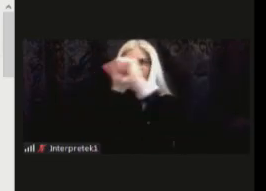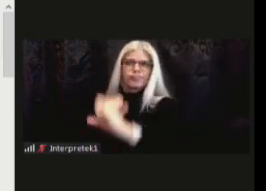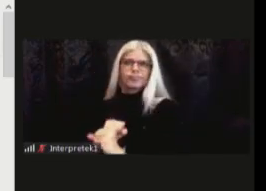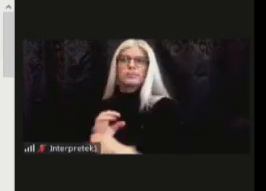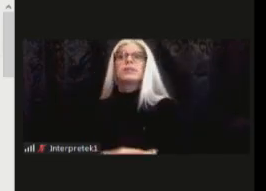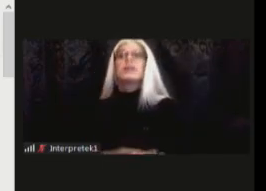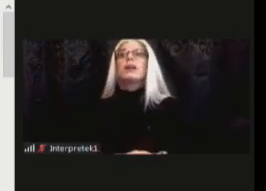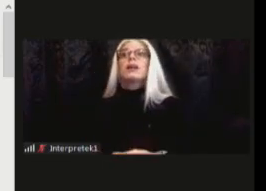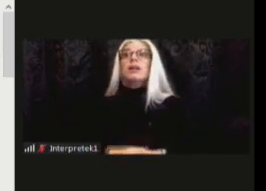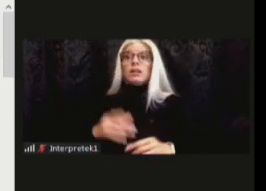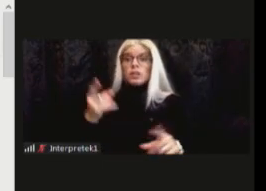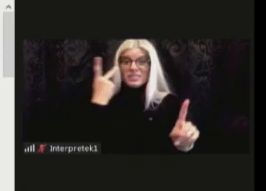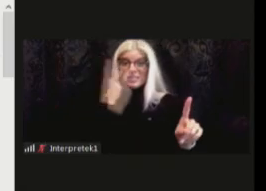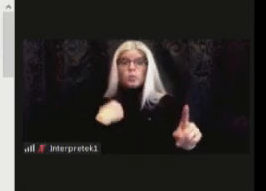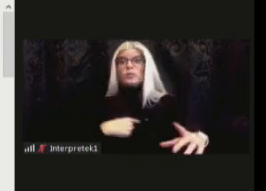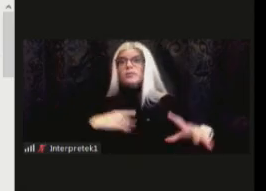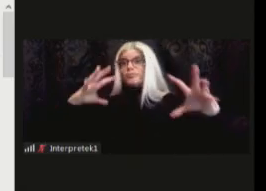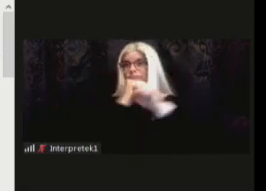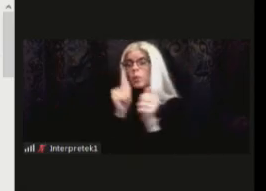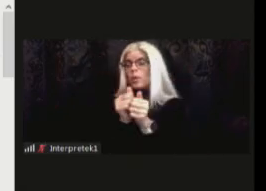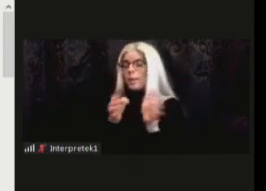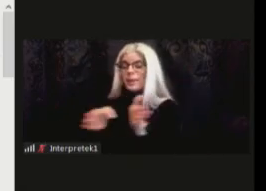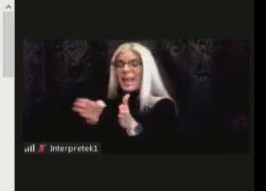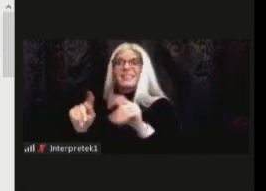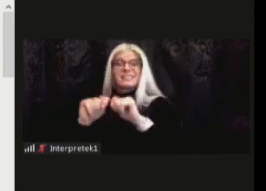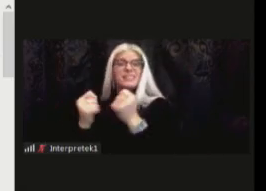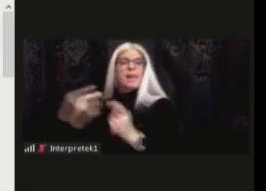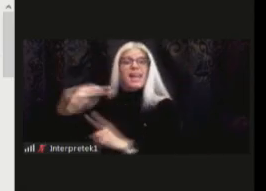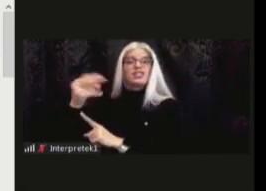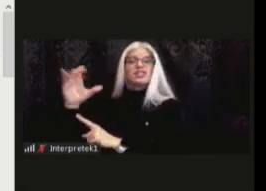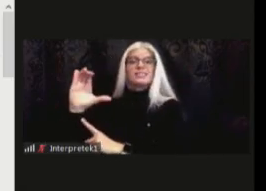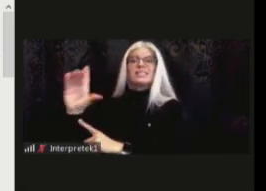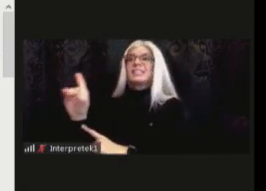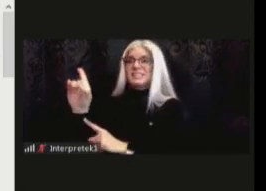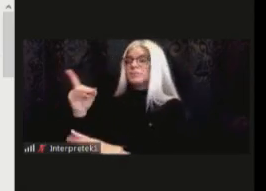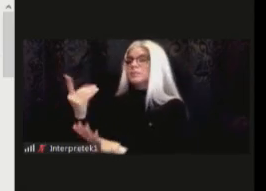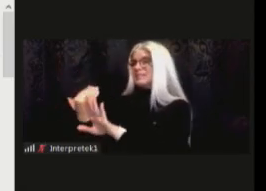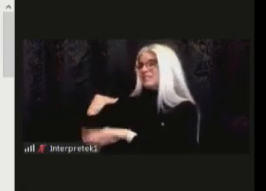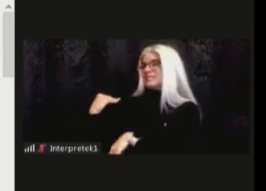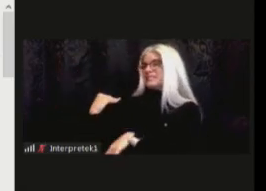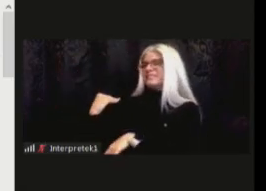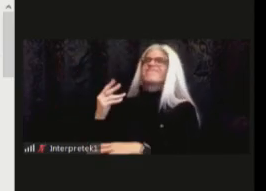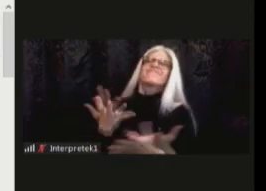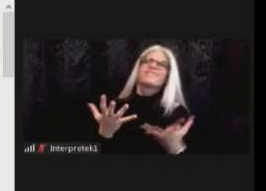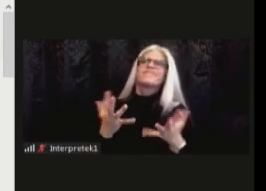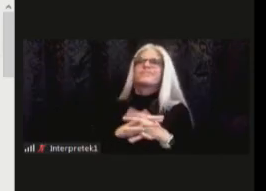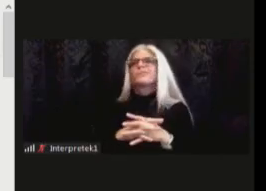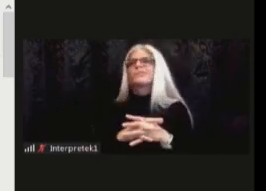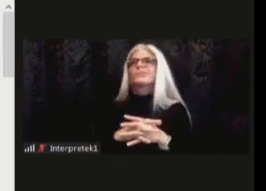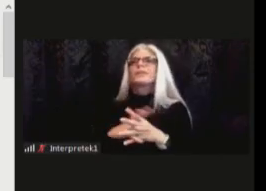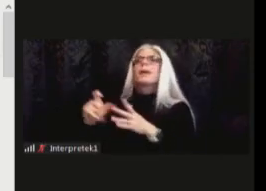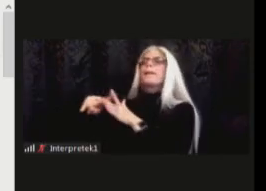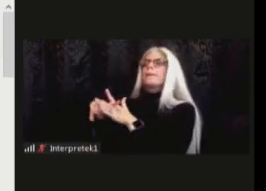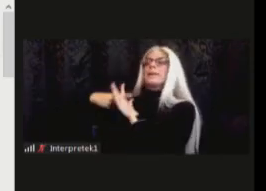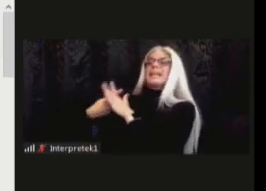planning team at HCD previously, but the sort of beginning of the plan here, right,